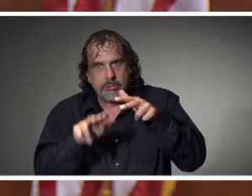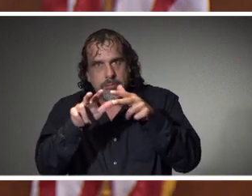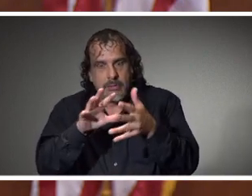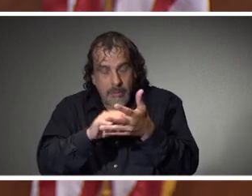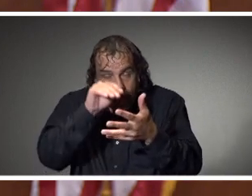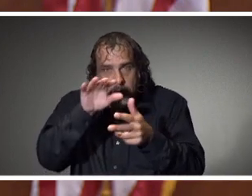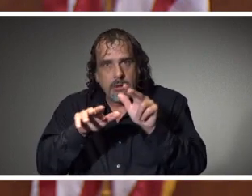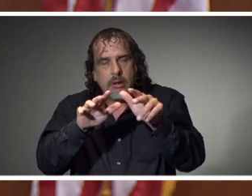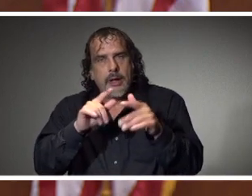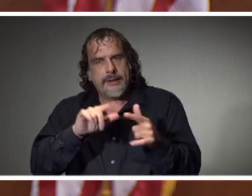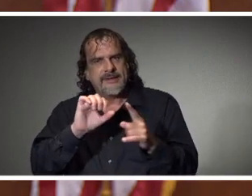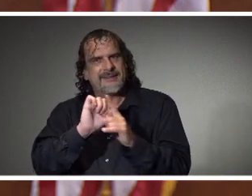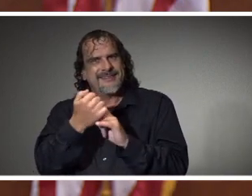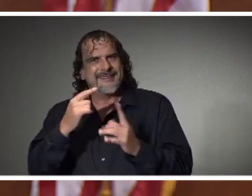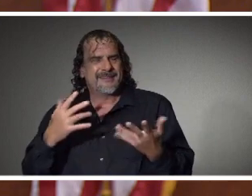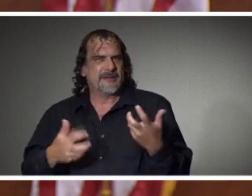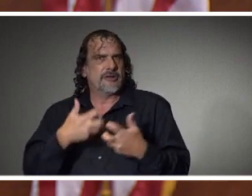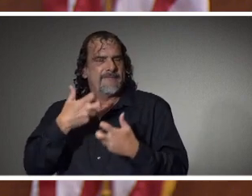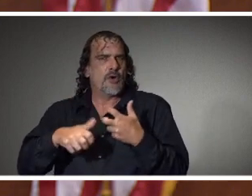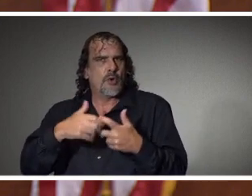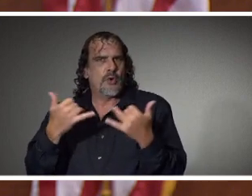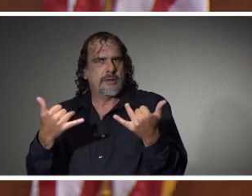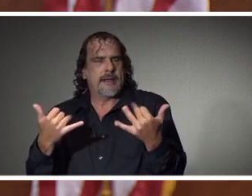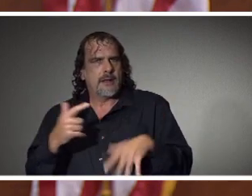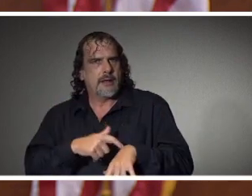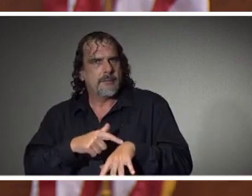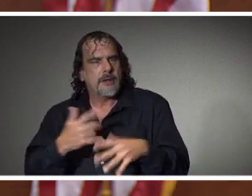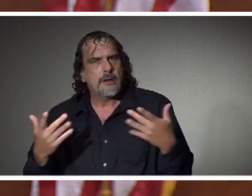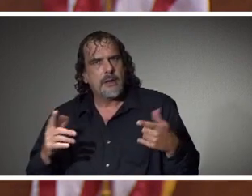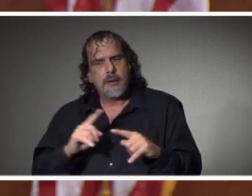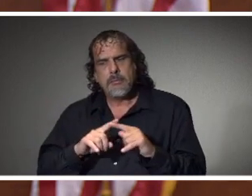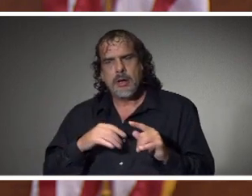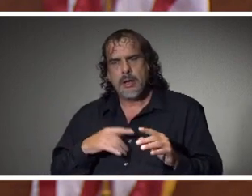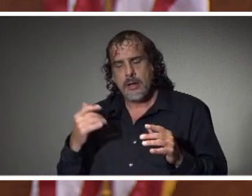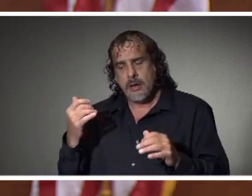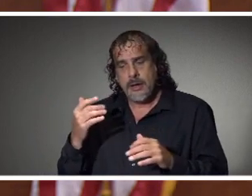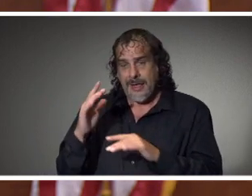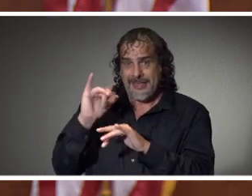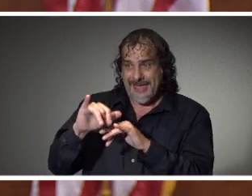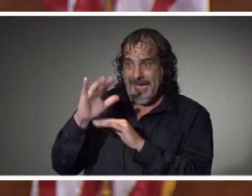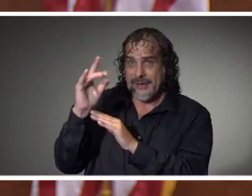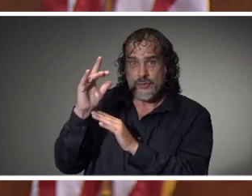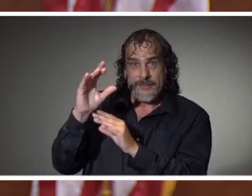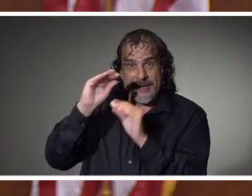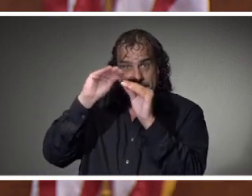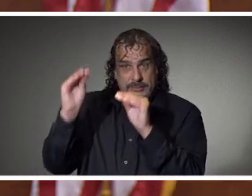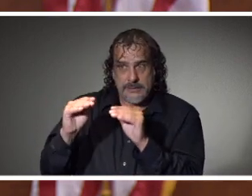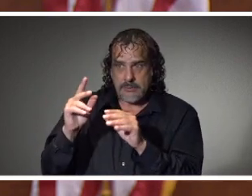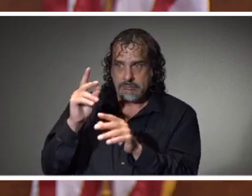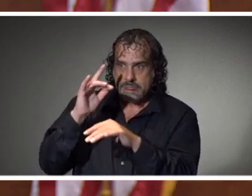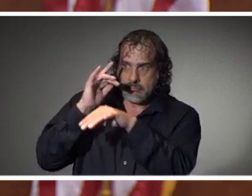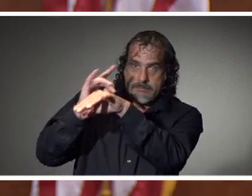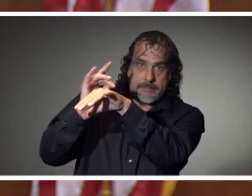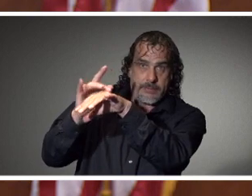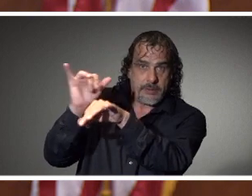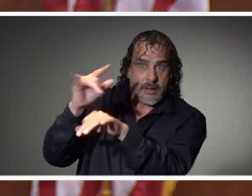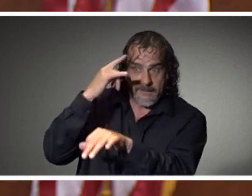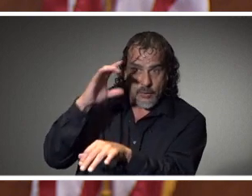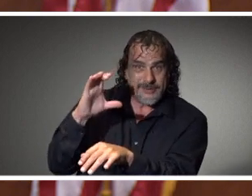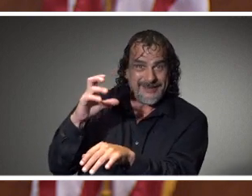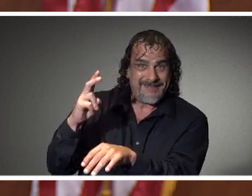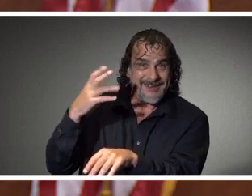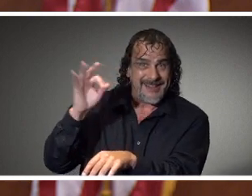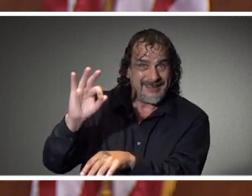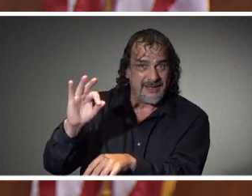it's becoming more clear to all of us that 25% requirement is probably not